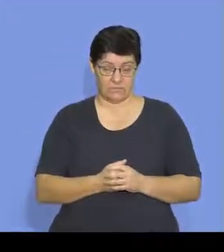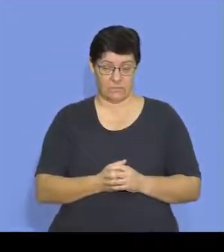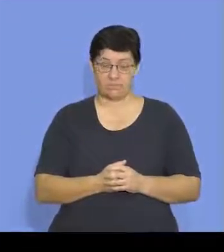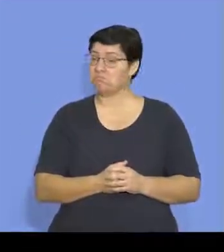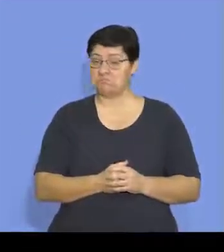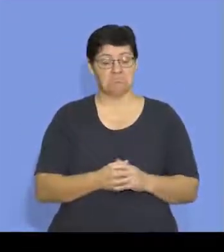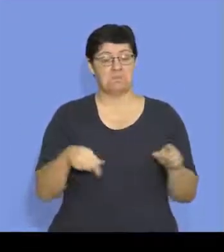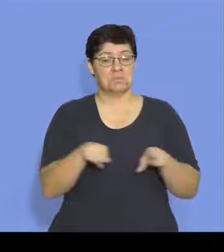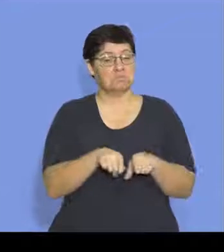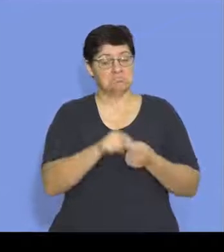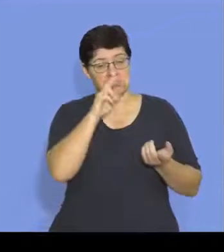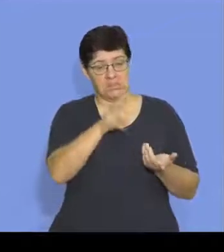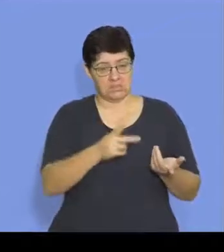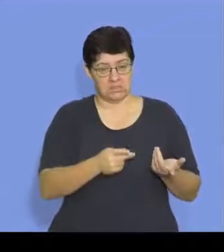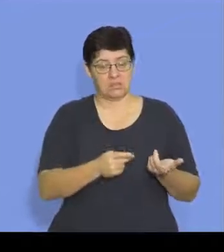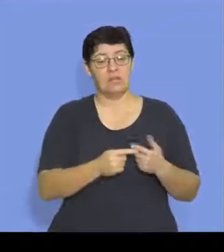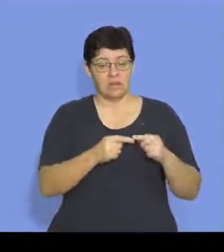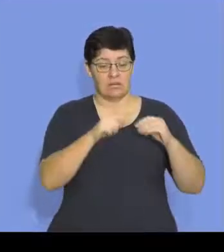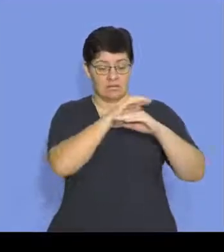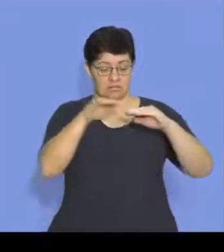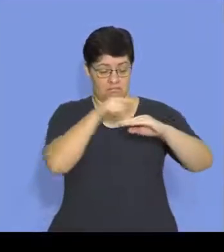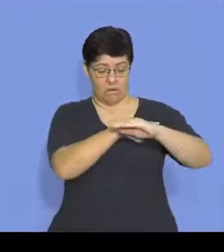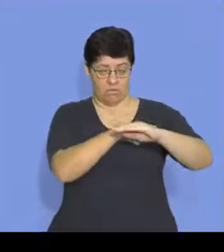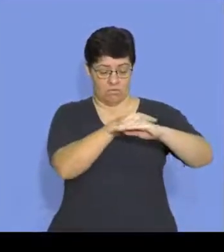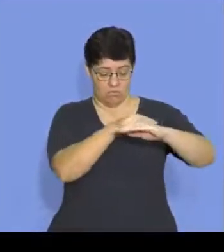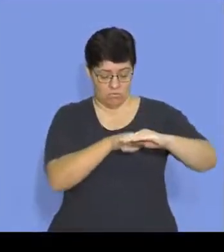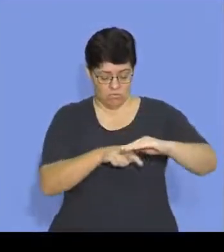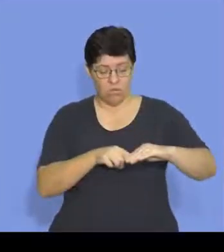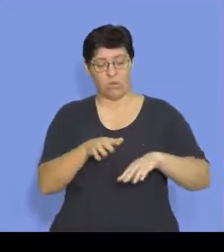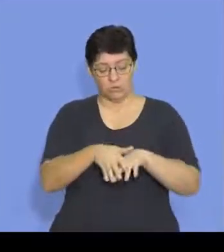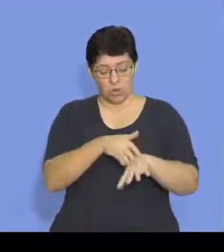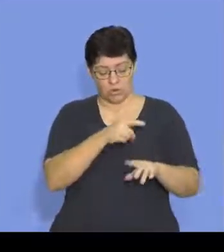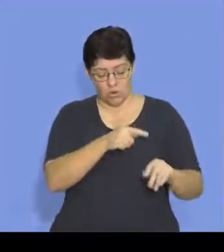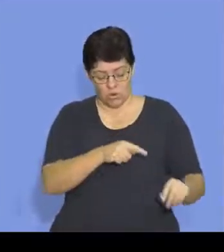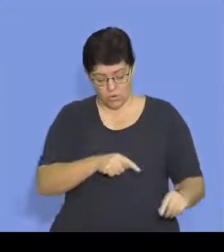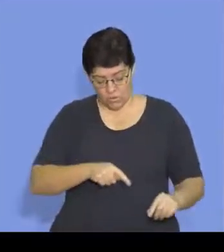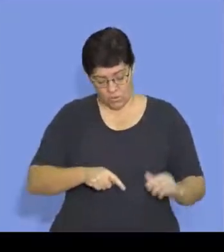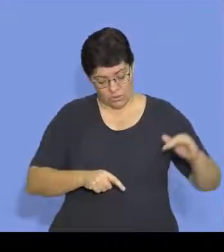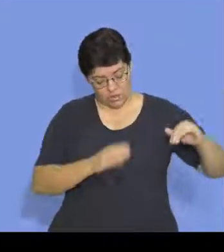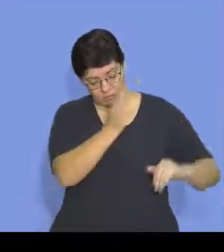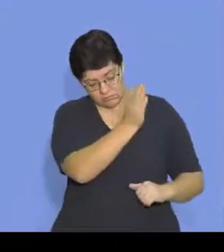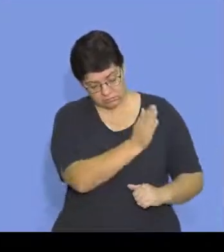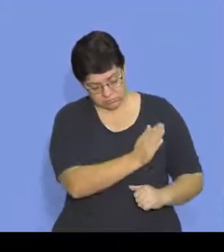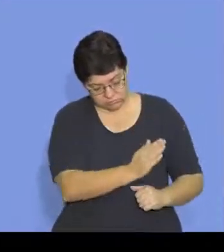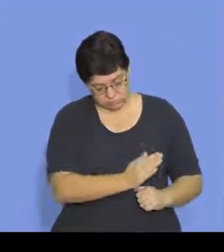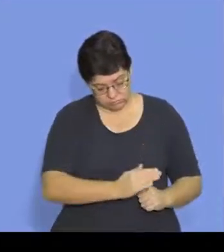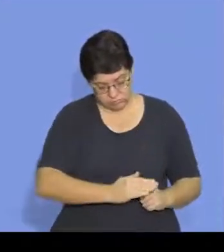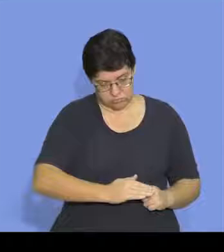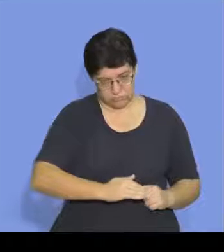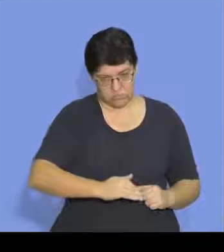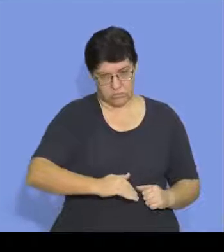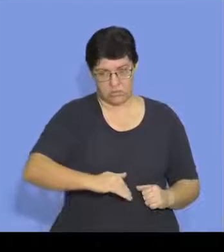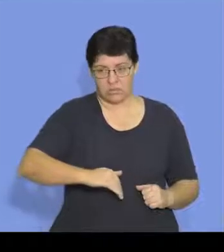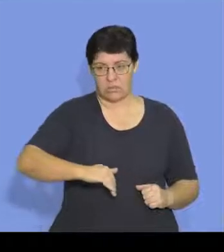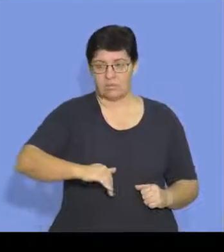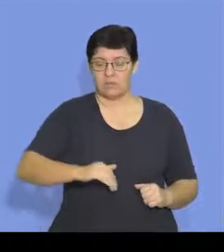still, now I've got to go below the axis, gets slower and slower and slower, so the gradient changes, gets less steep,